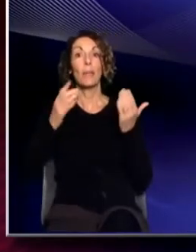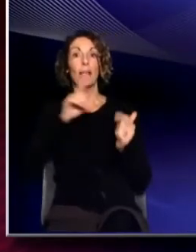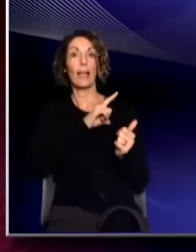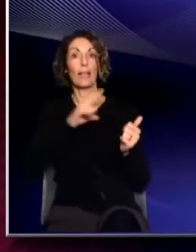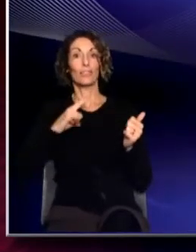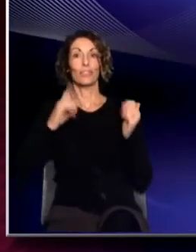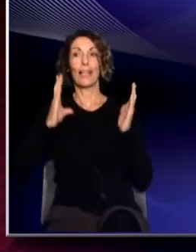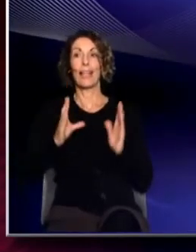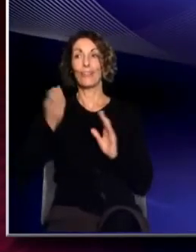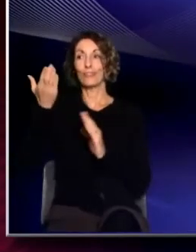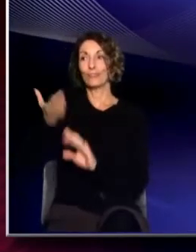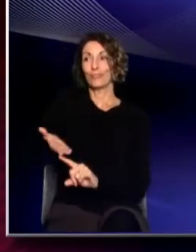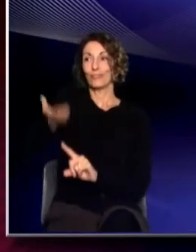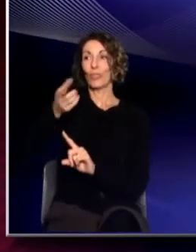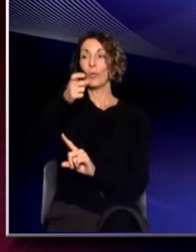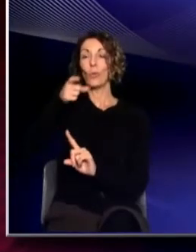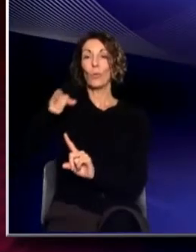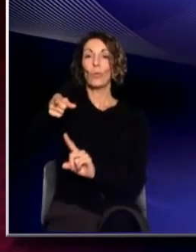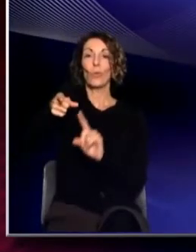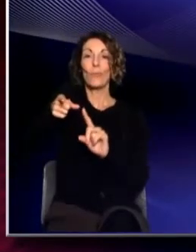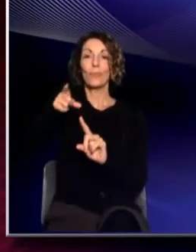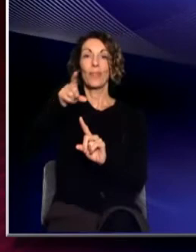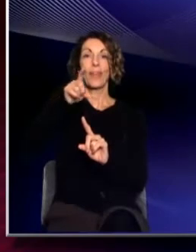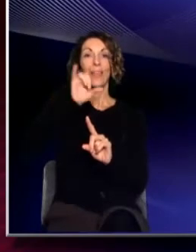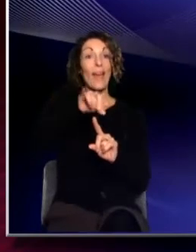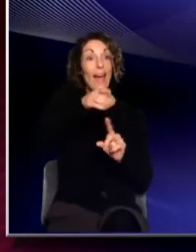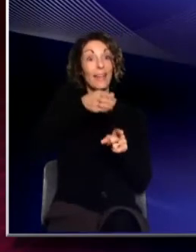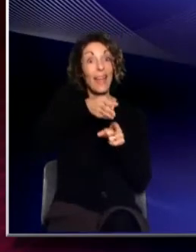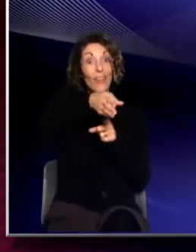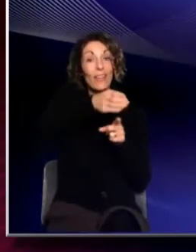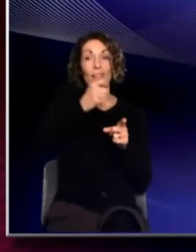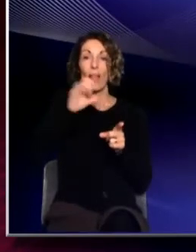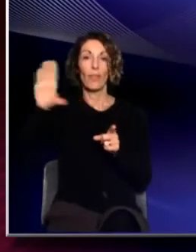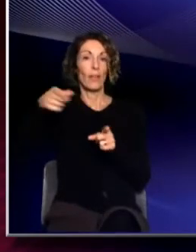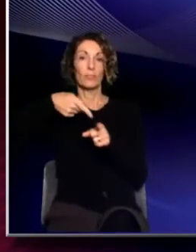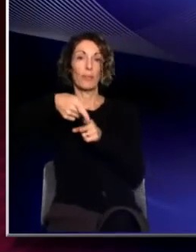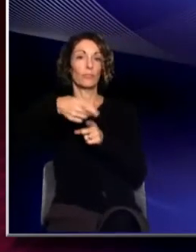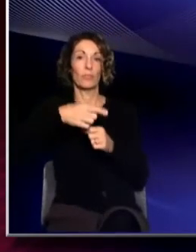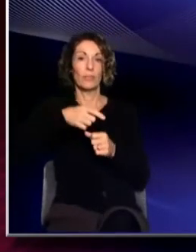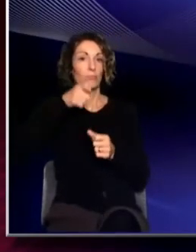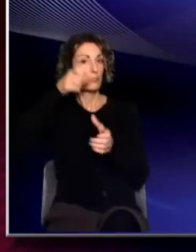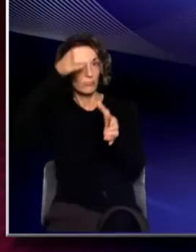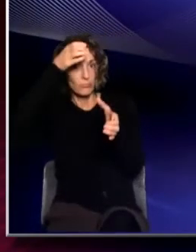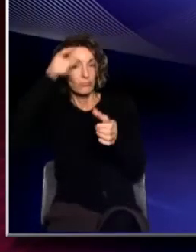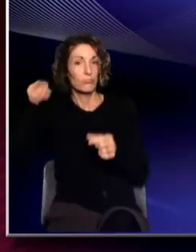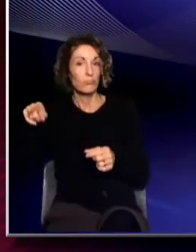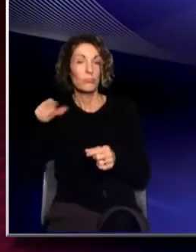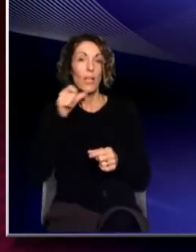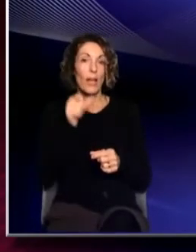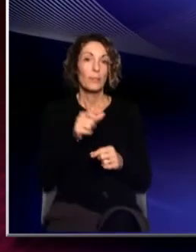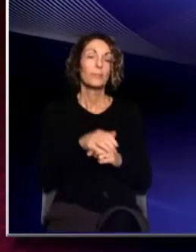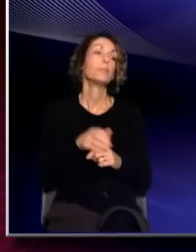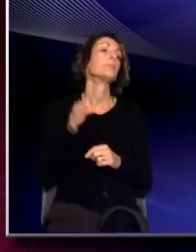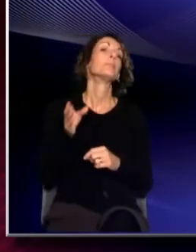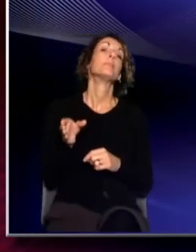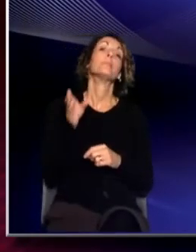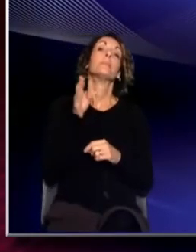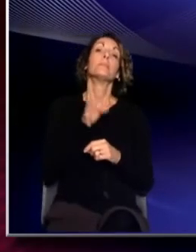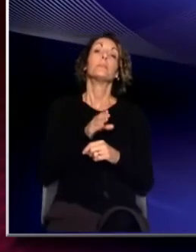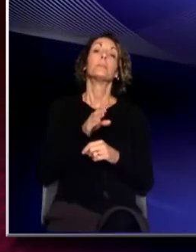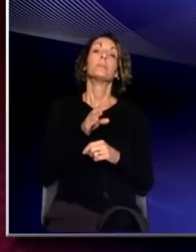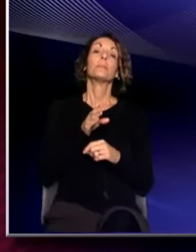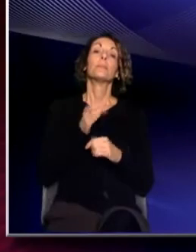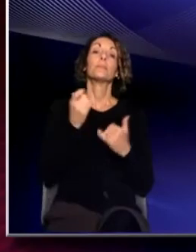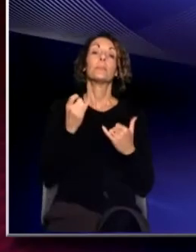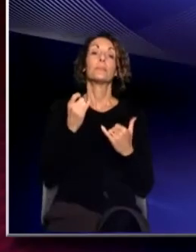who this particular area may not be his or her specialty. And David,